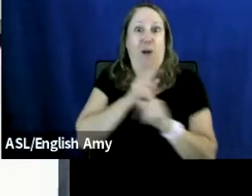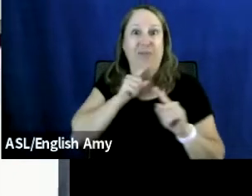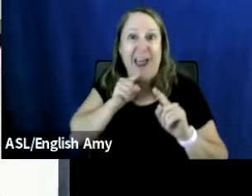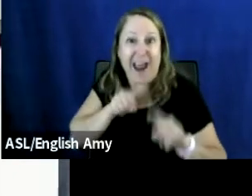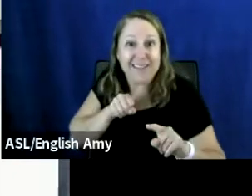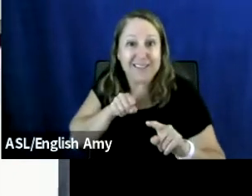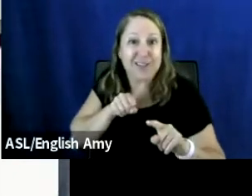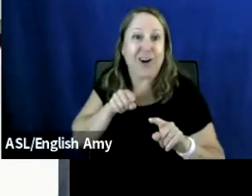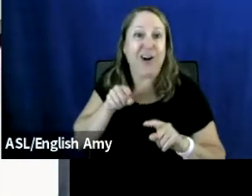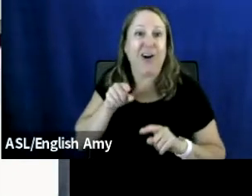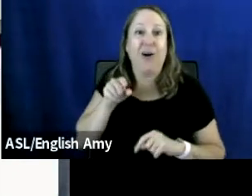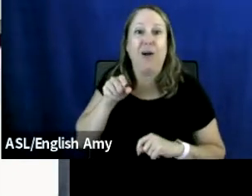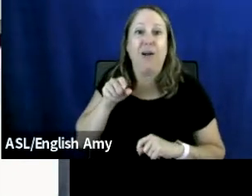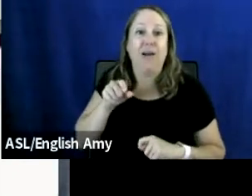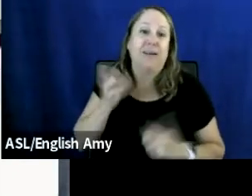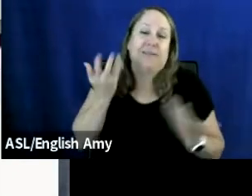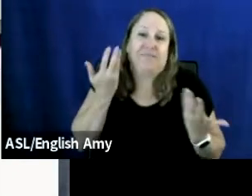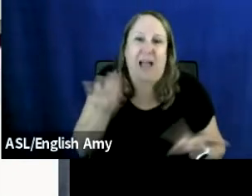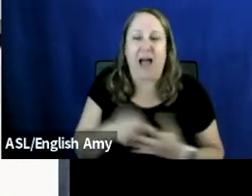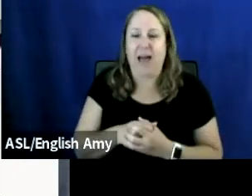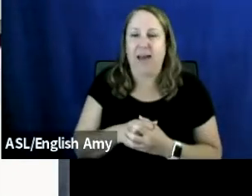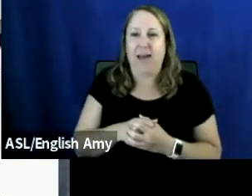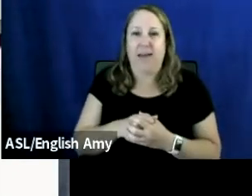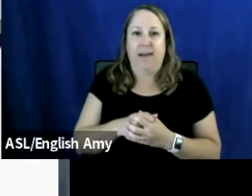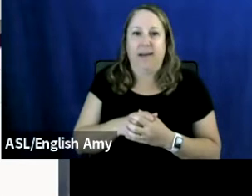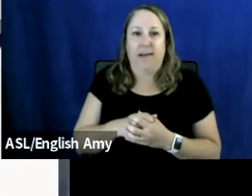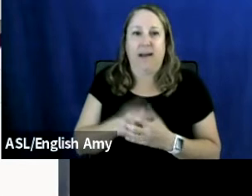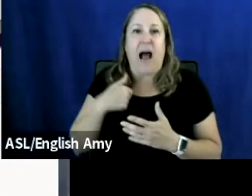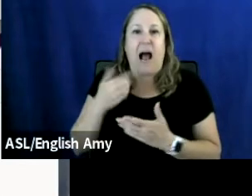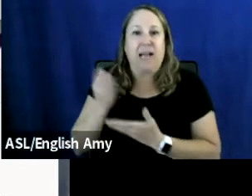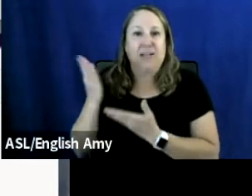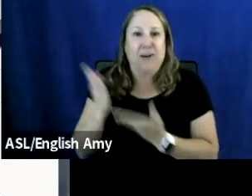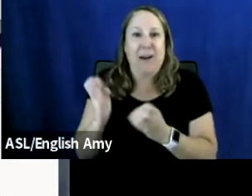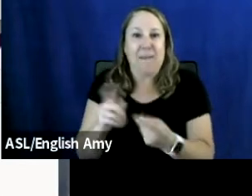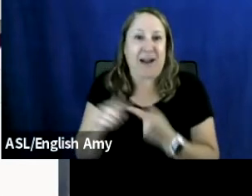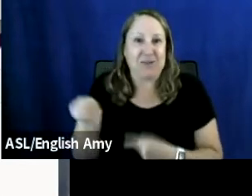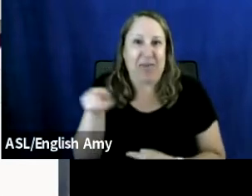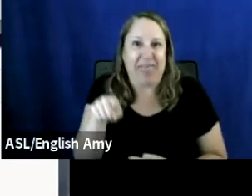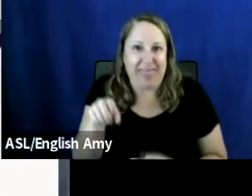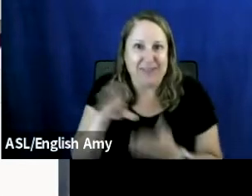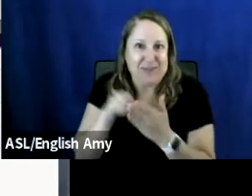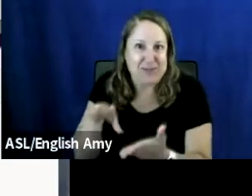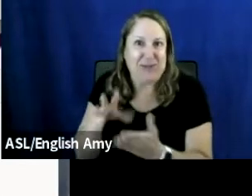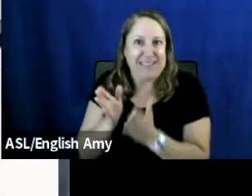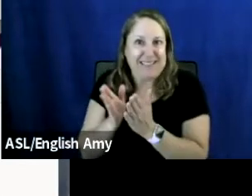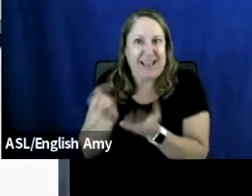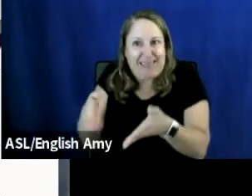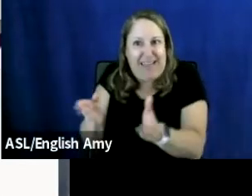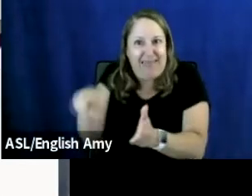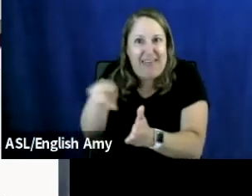or, like, I don't know. I just will, like, bring it back to them and let them tell me what's